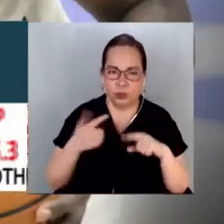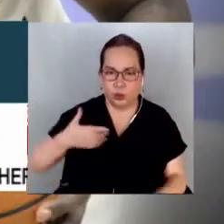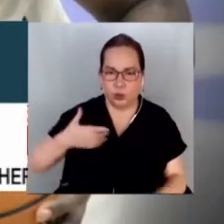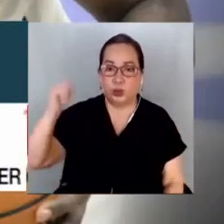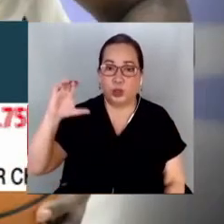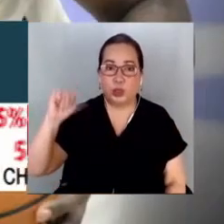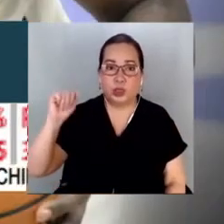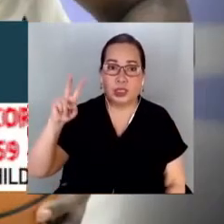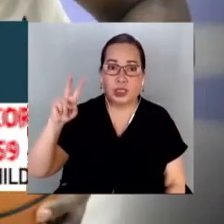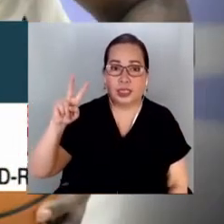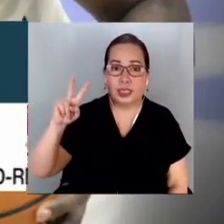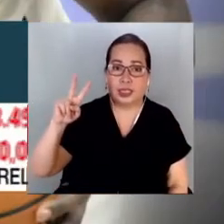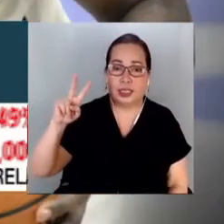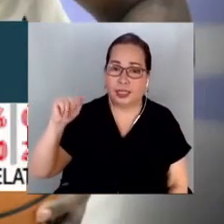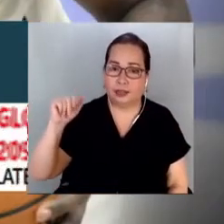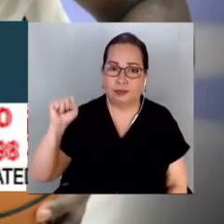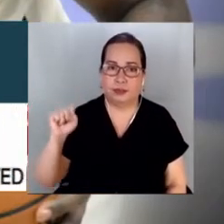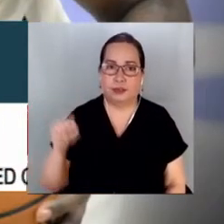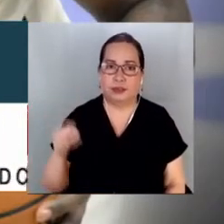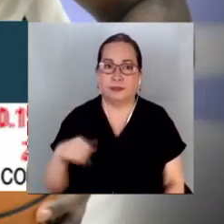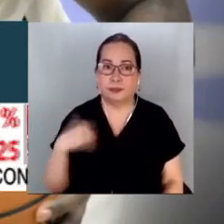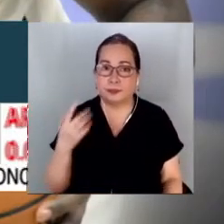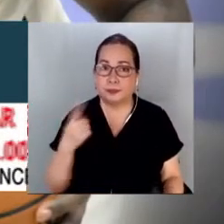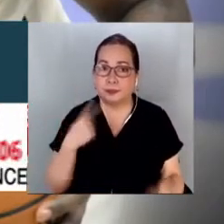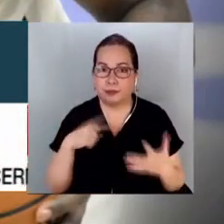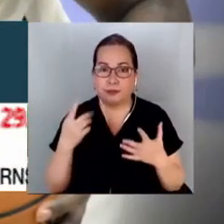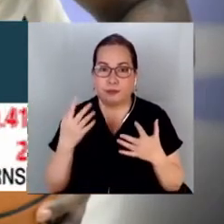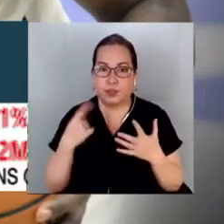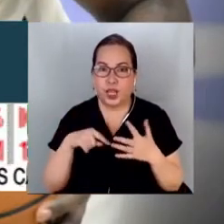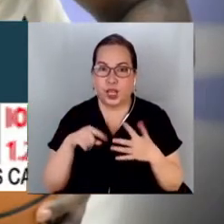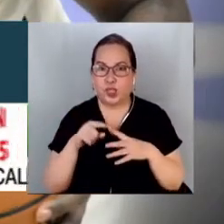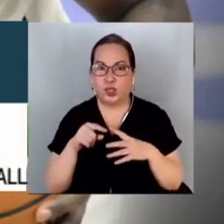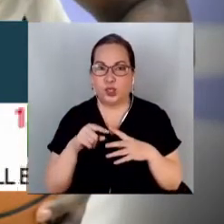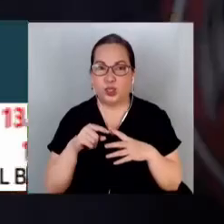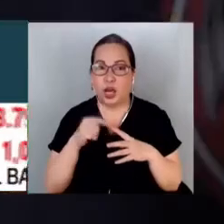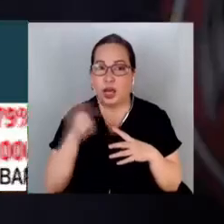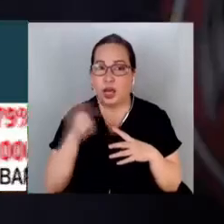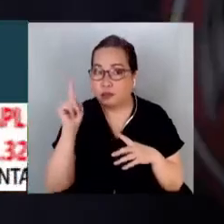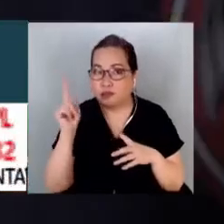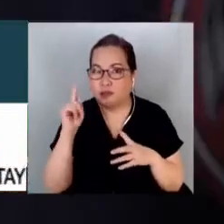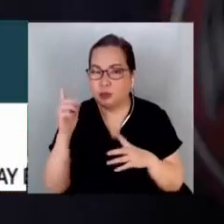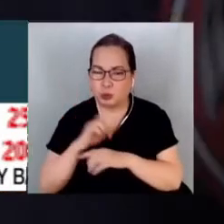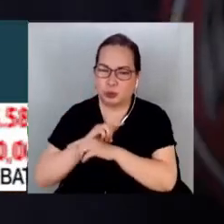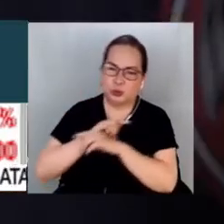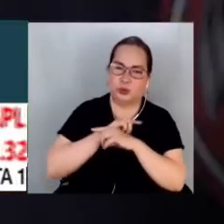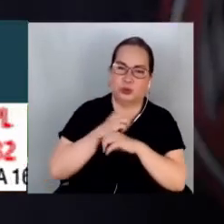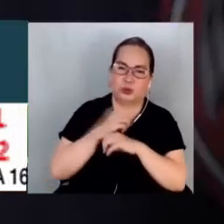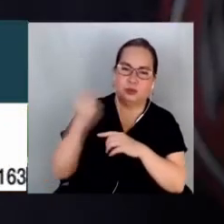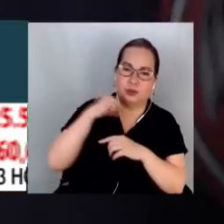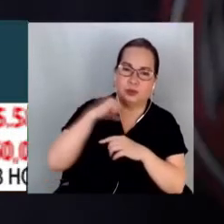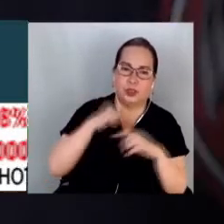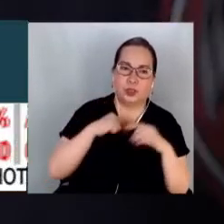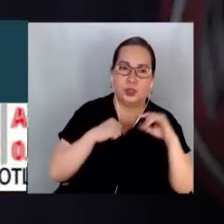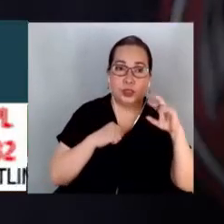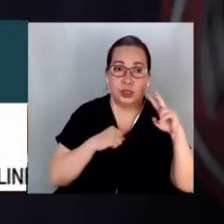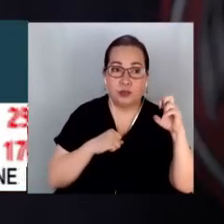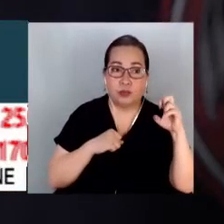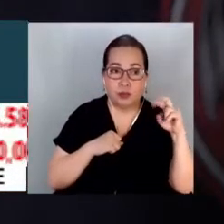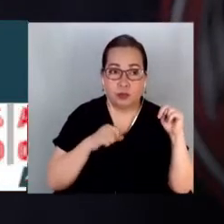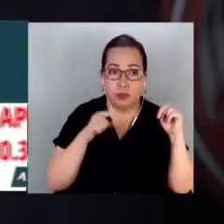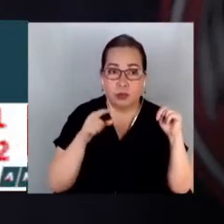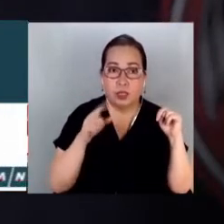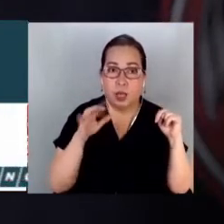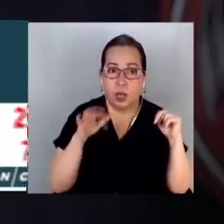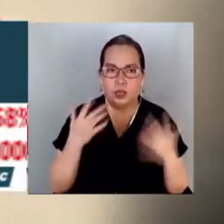extra session. He then made mincemeat out of Irving's defense in the second overtime to finish with